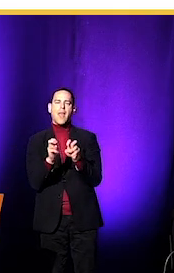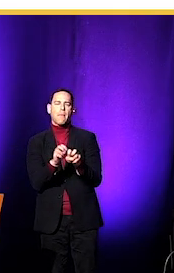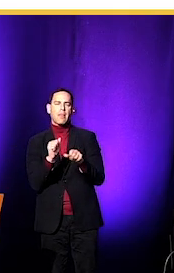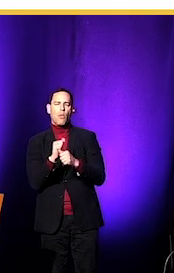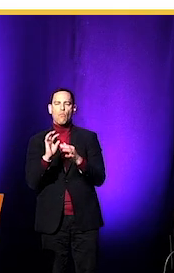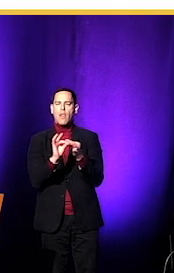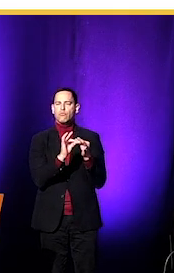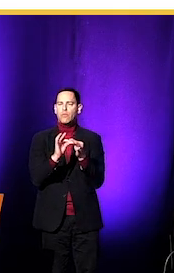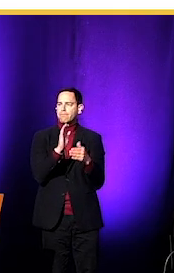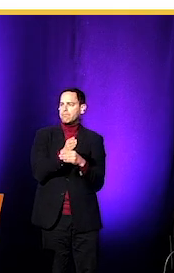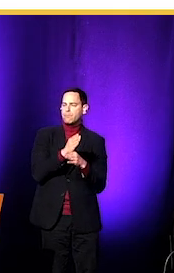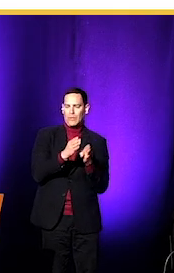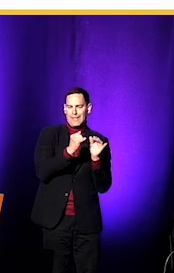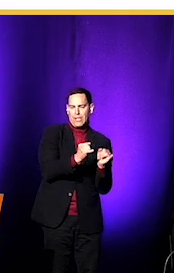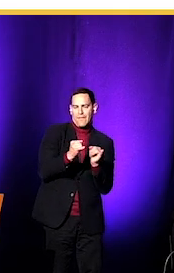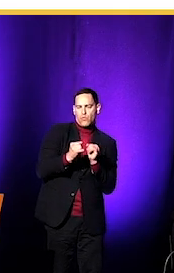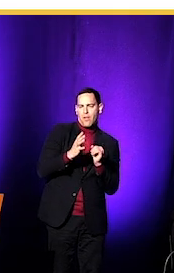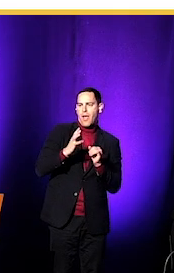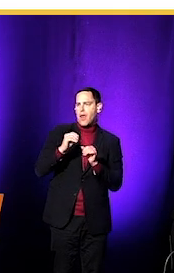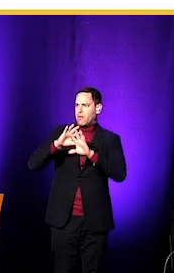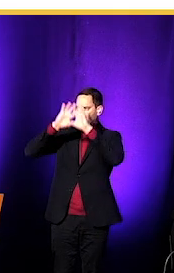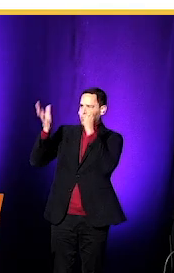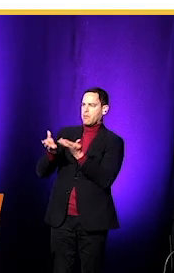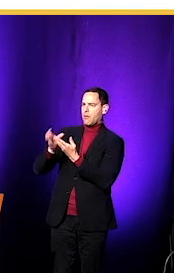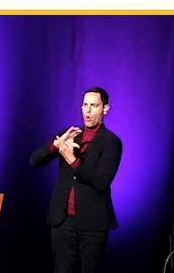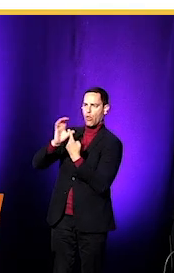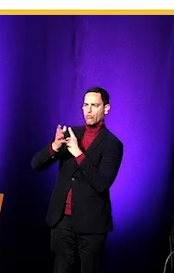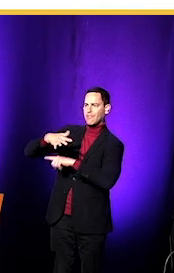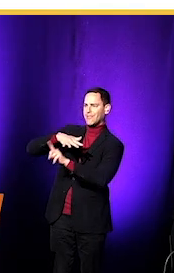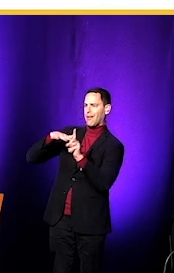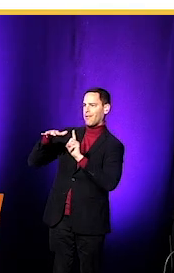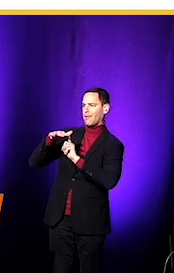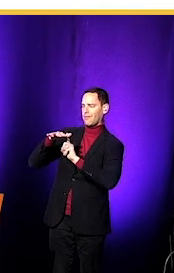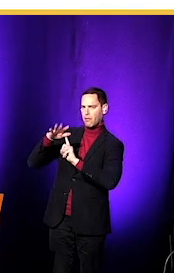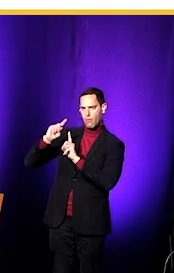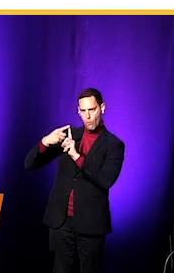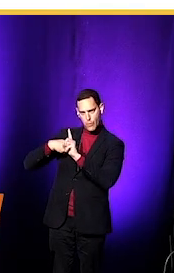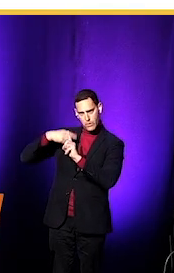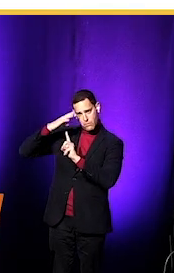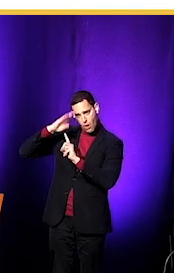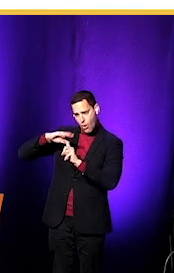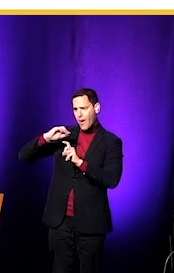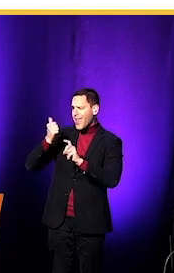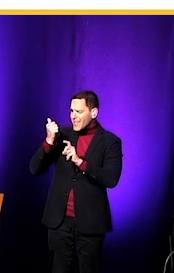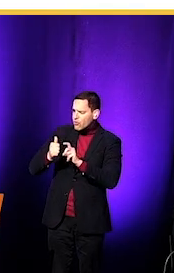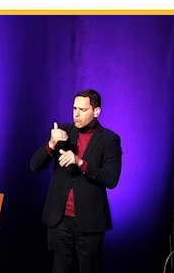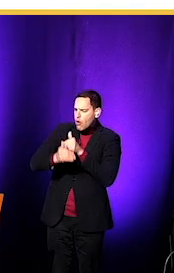between the individual and the cultural setting. By understanding that processes are mutually constituted,